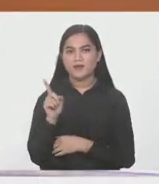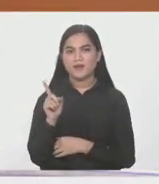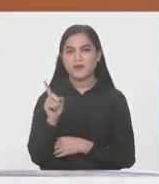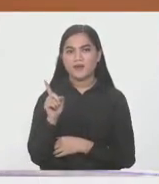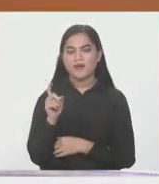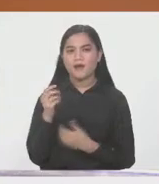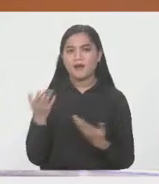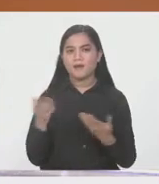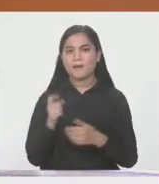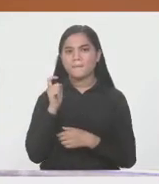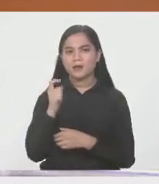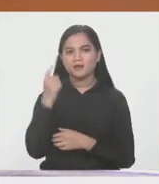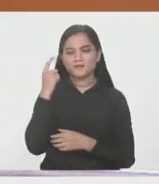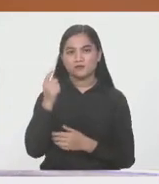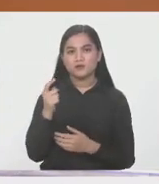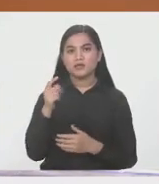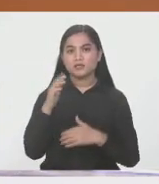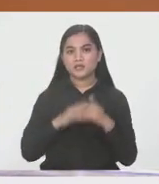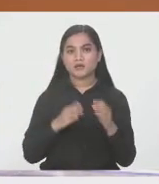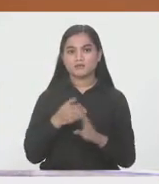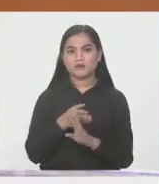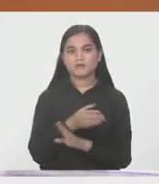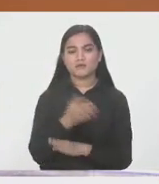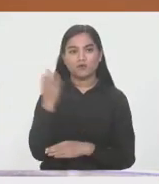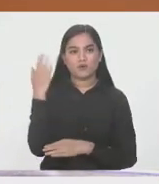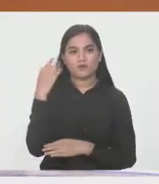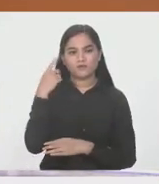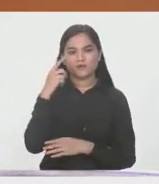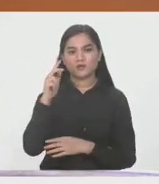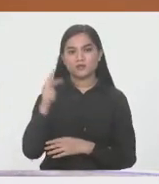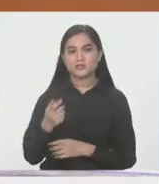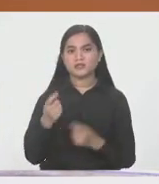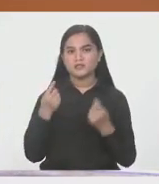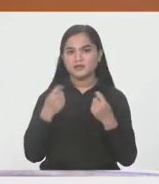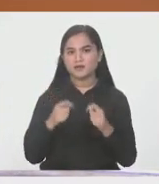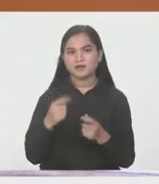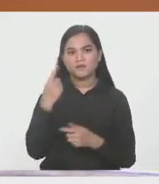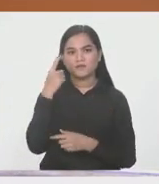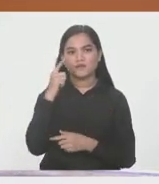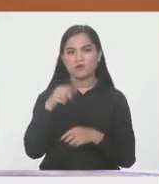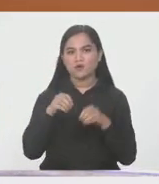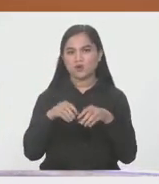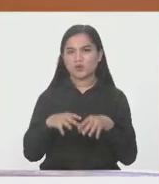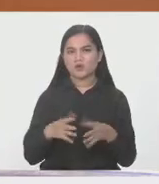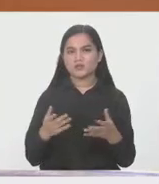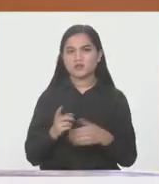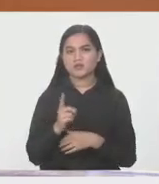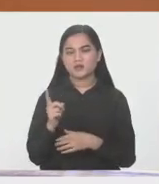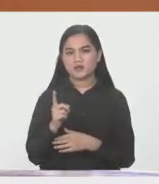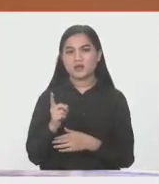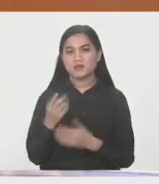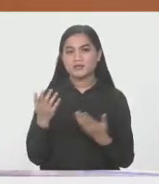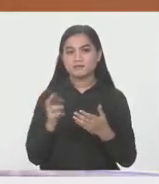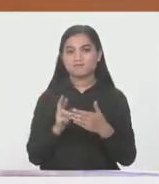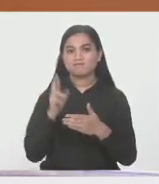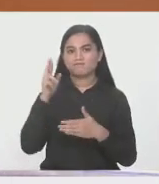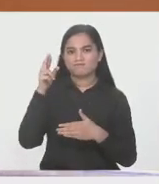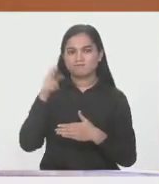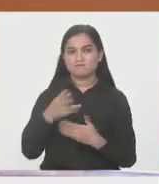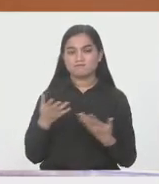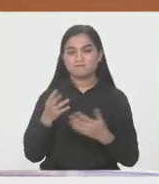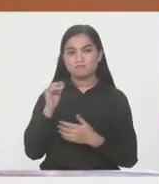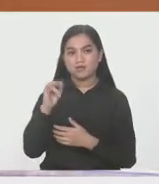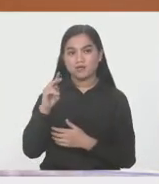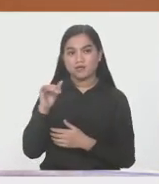flew further and faster than ever before during its third test launch, although it was eventually lost as it re-entered the atmosphere over the